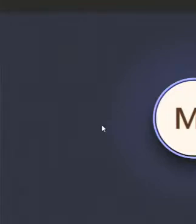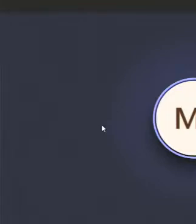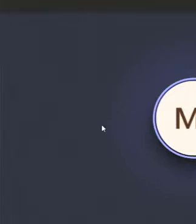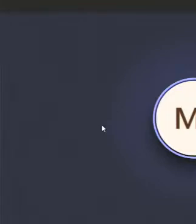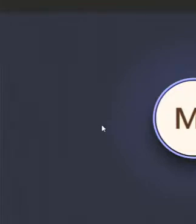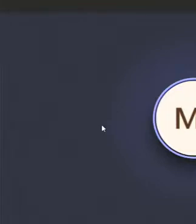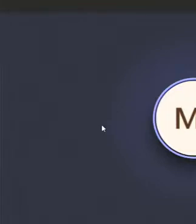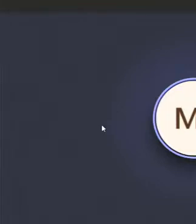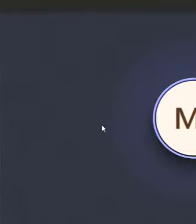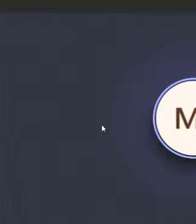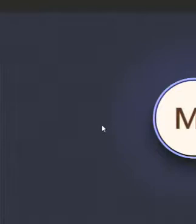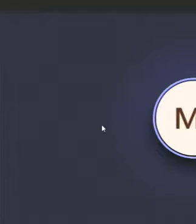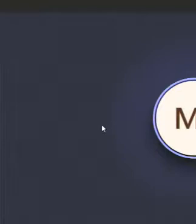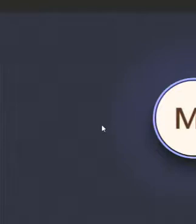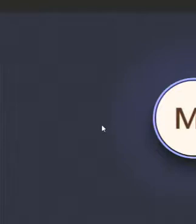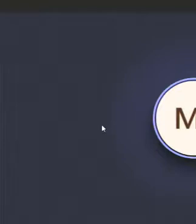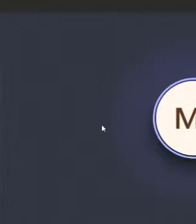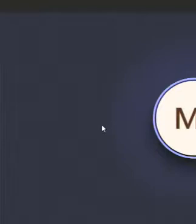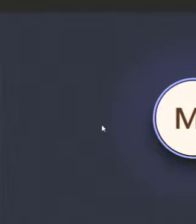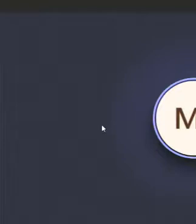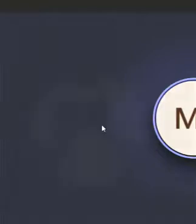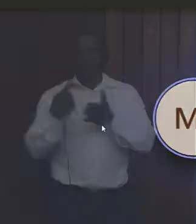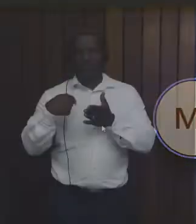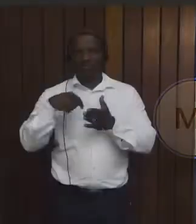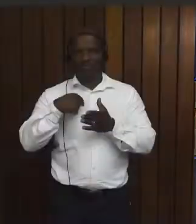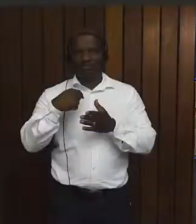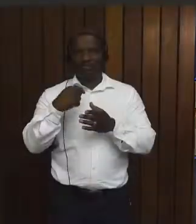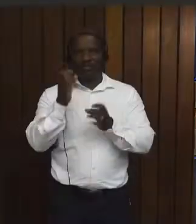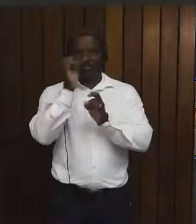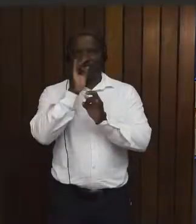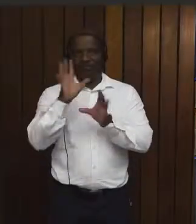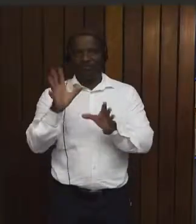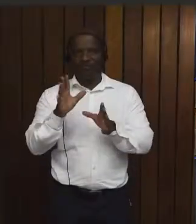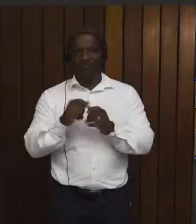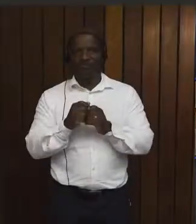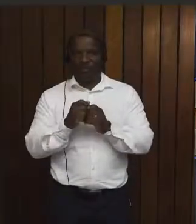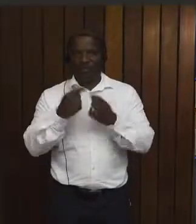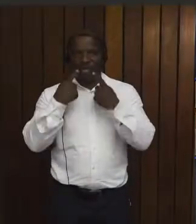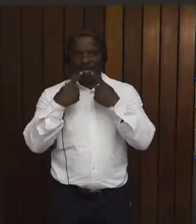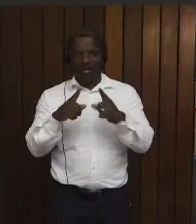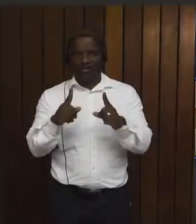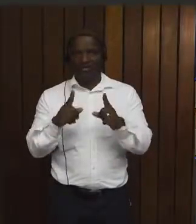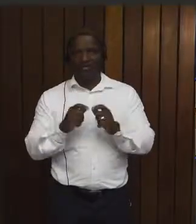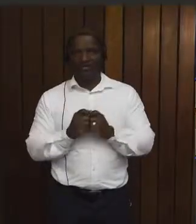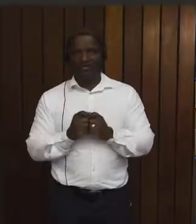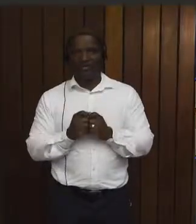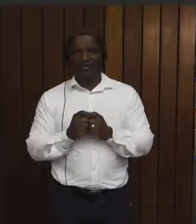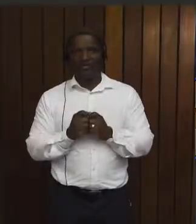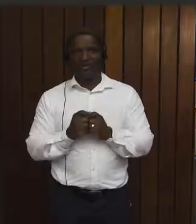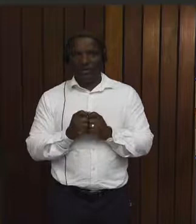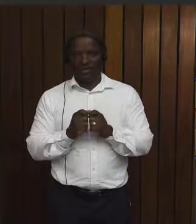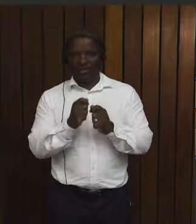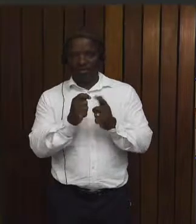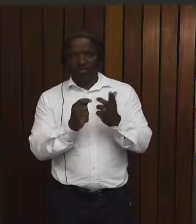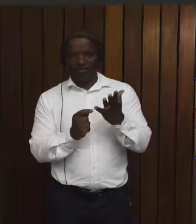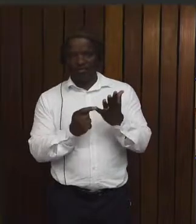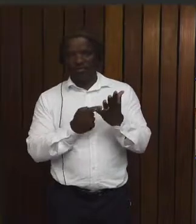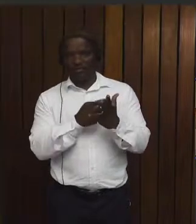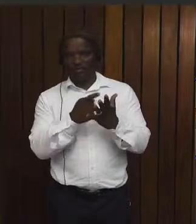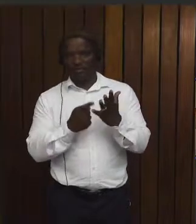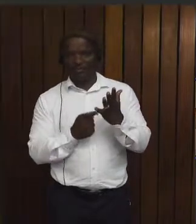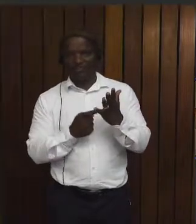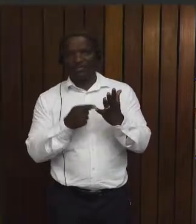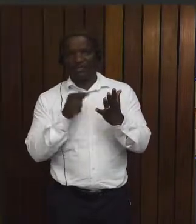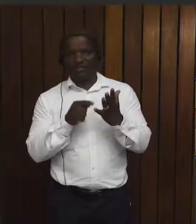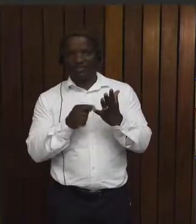we mentioned and announced a set of measures to fast-track infrastructure